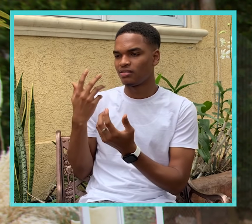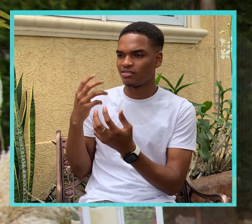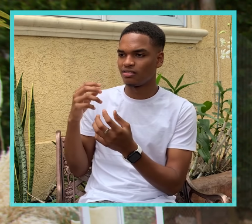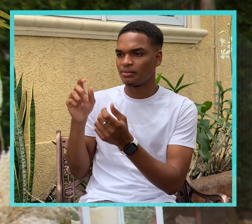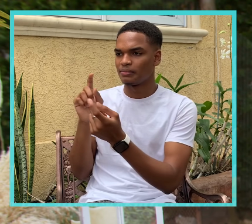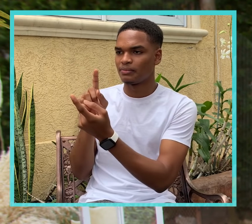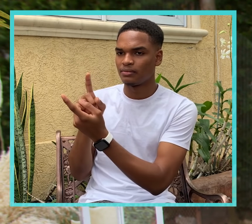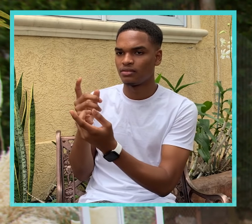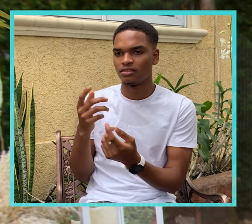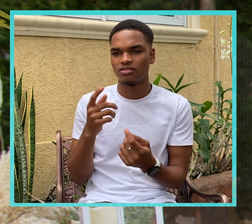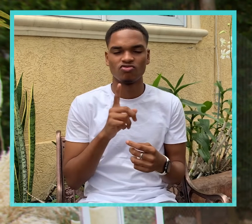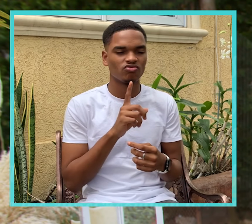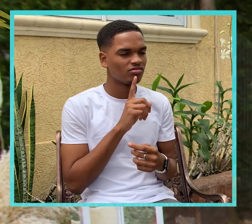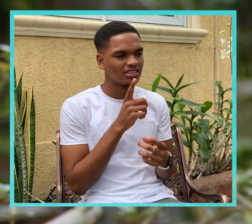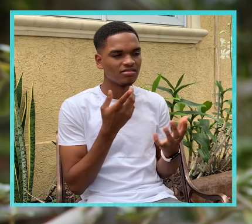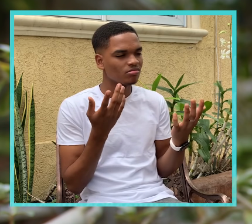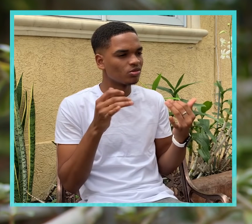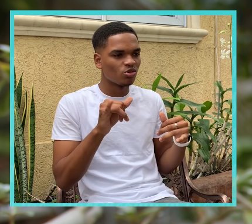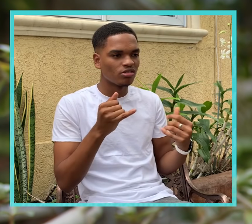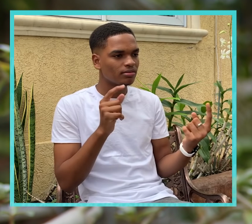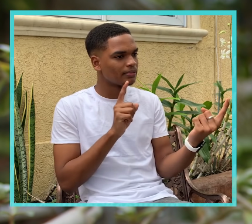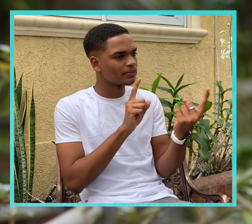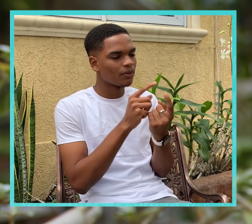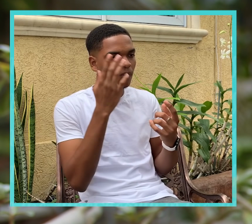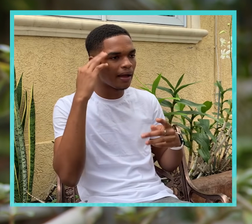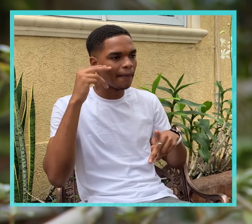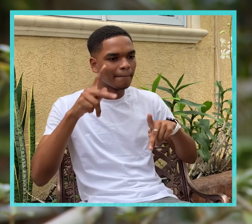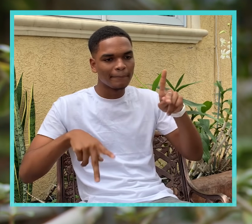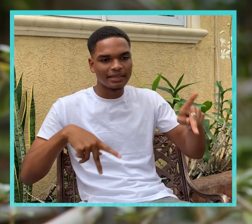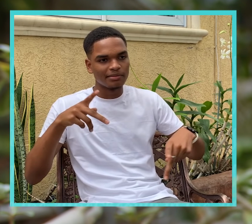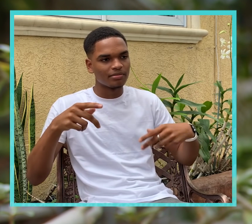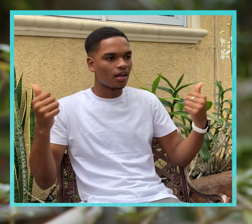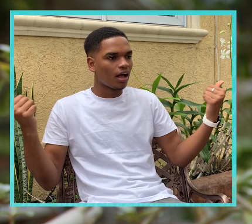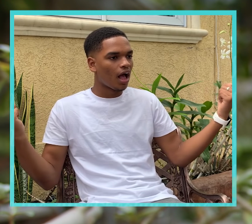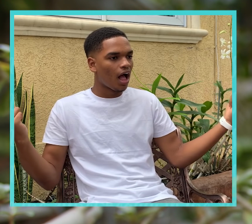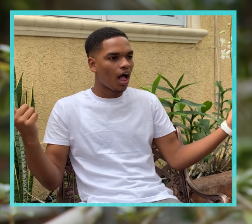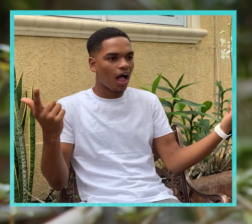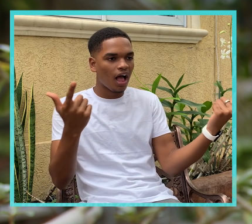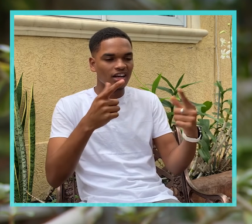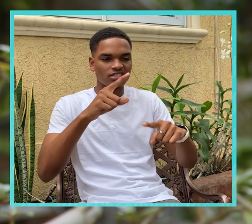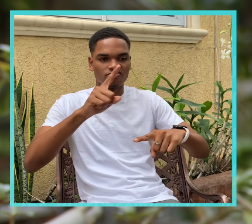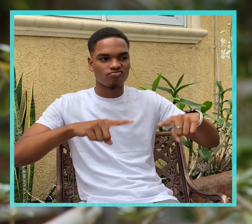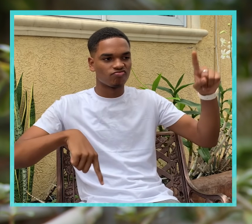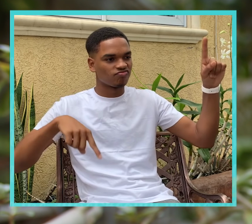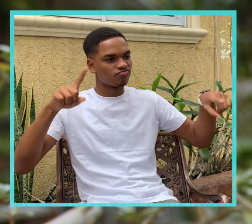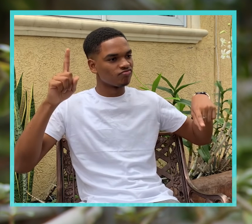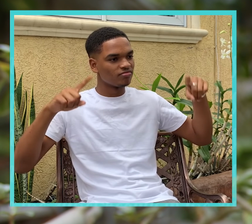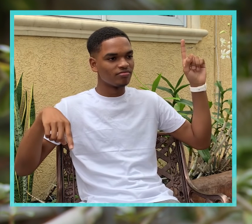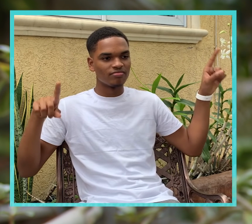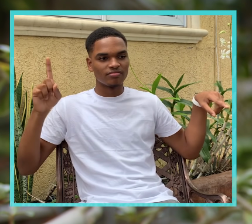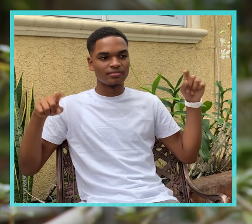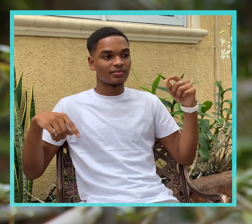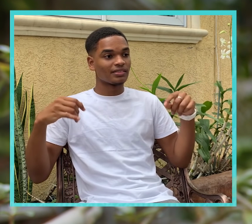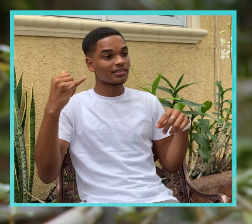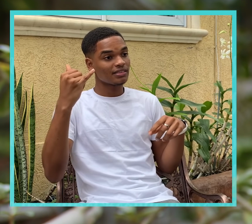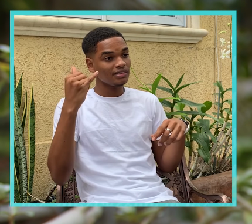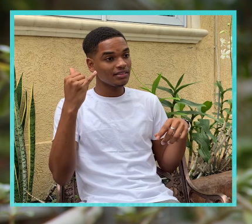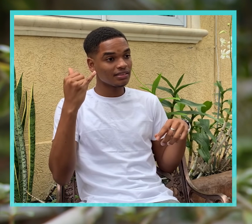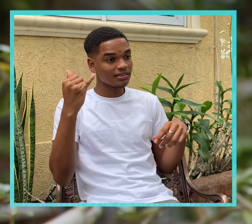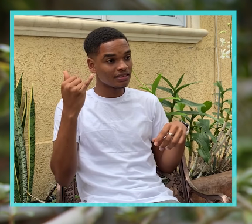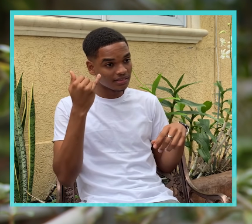you say to them? Just approach them. I mean, people are people. Yes. We are all diverse human beings. I love to say, if you cut